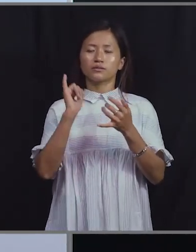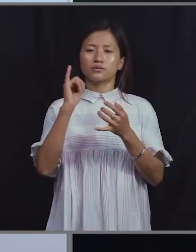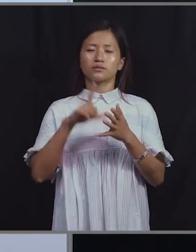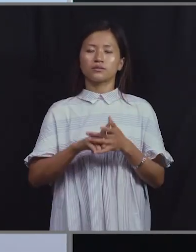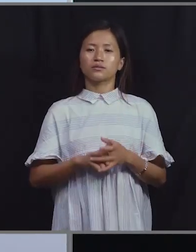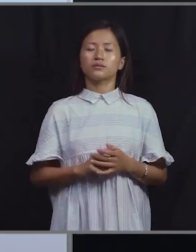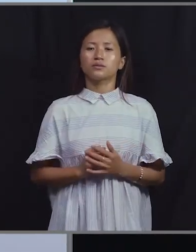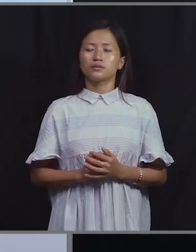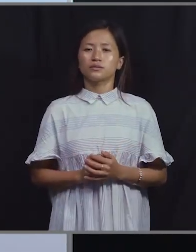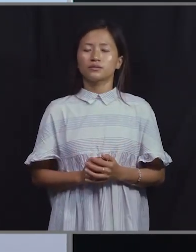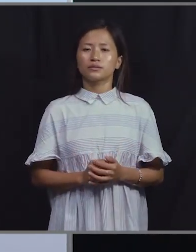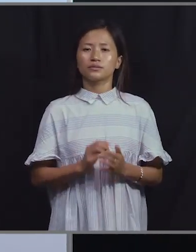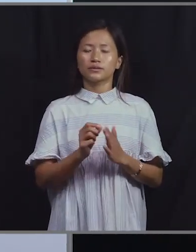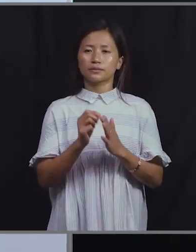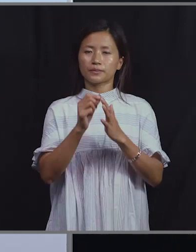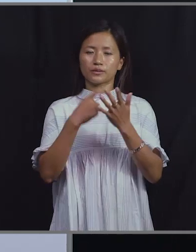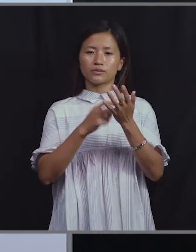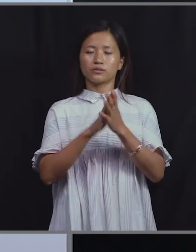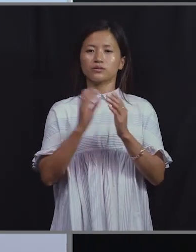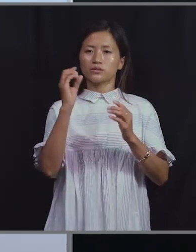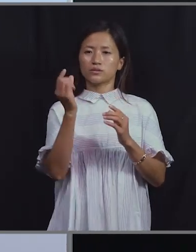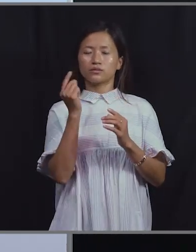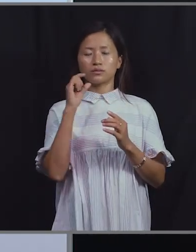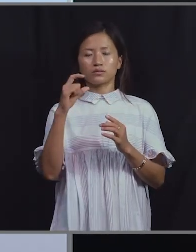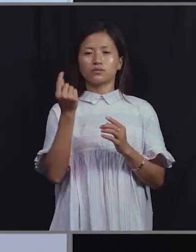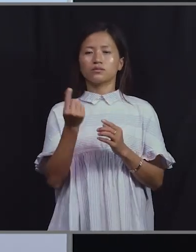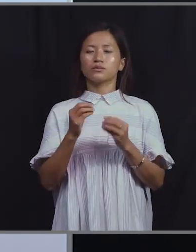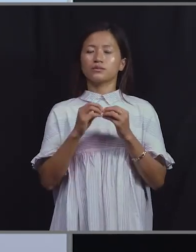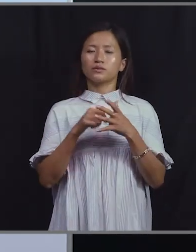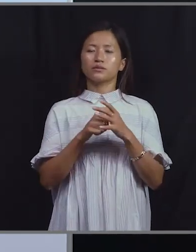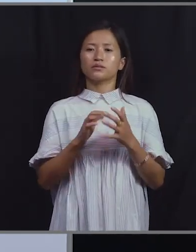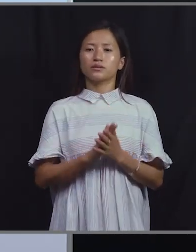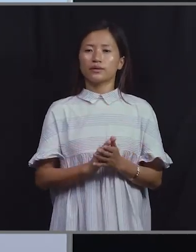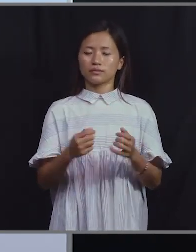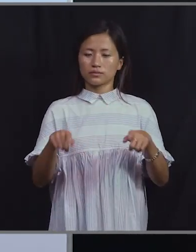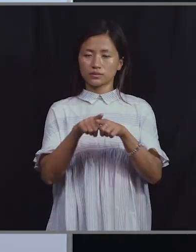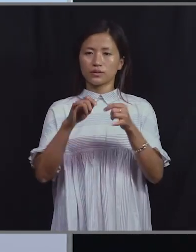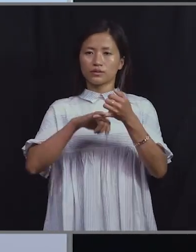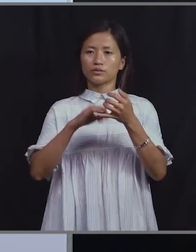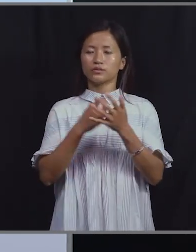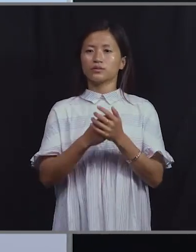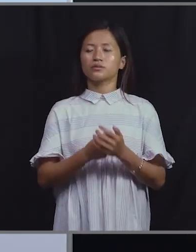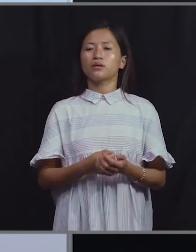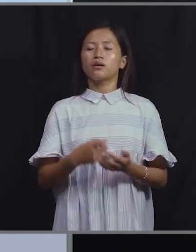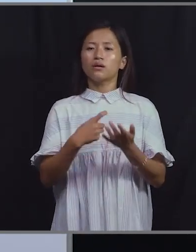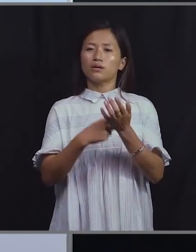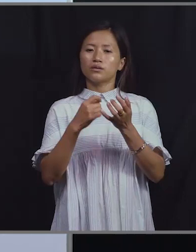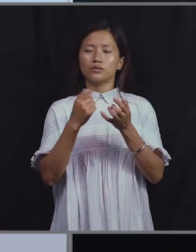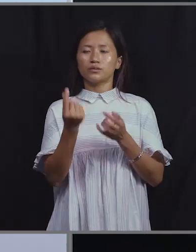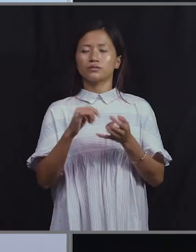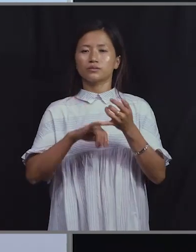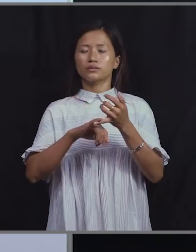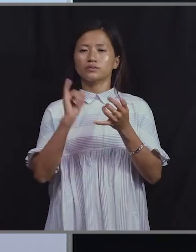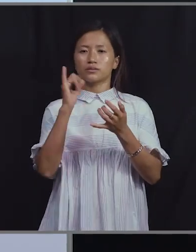they withdrew the presence of this in Cuba and the US. And the Russians, finally there was